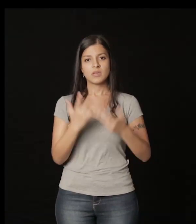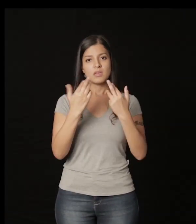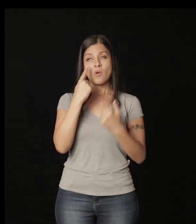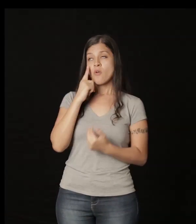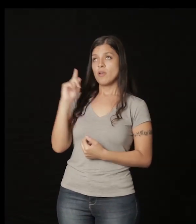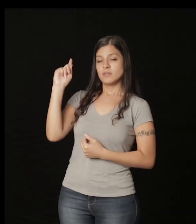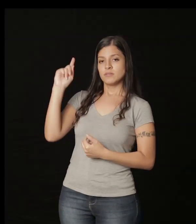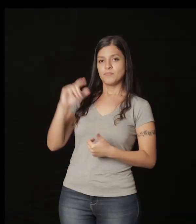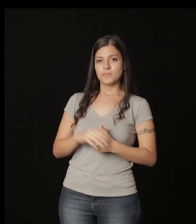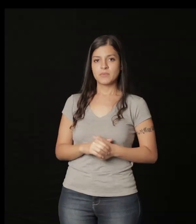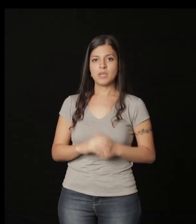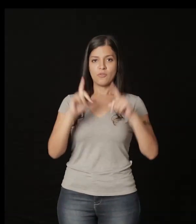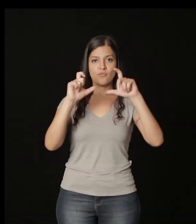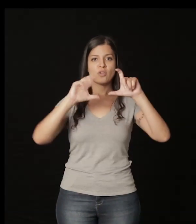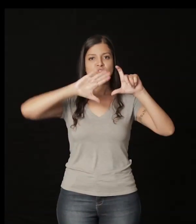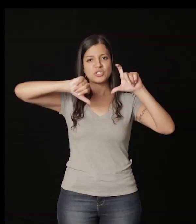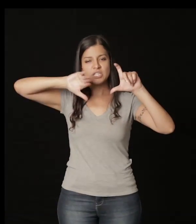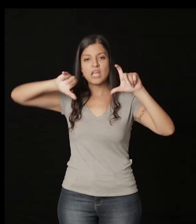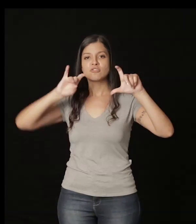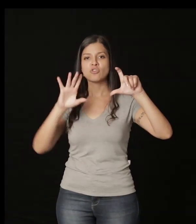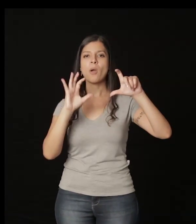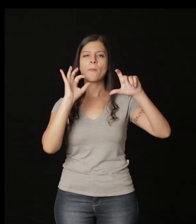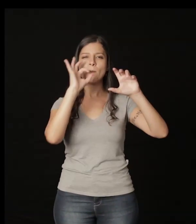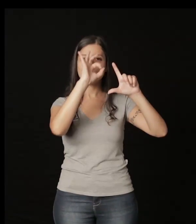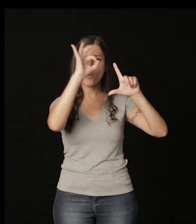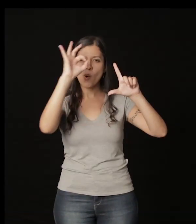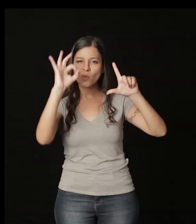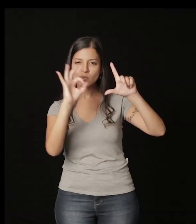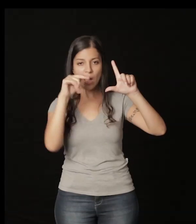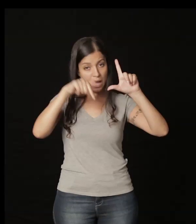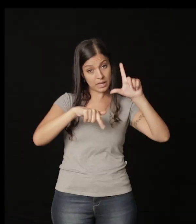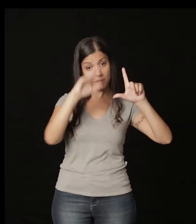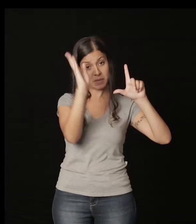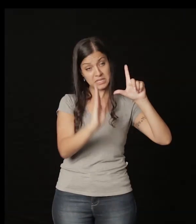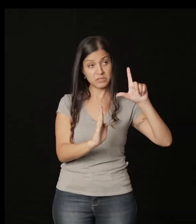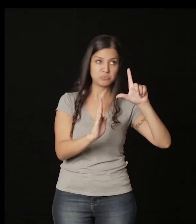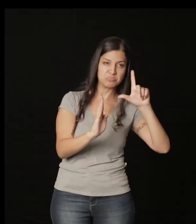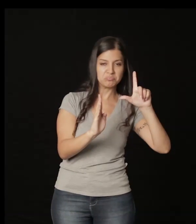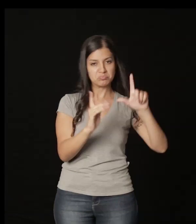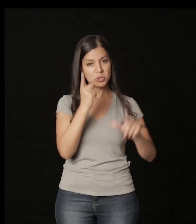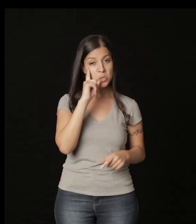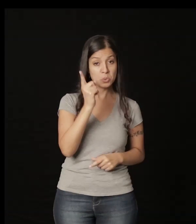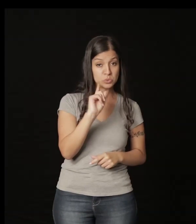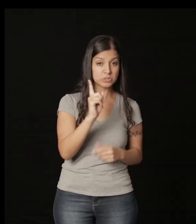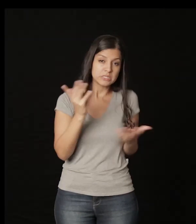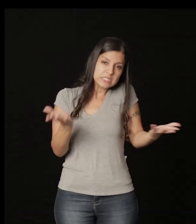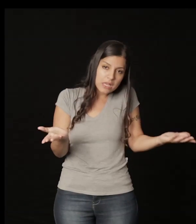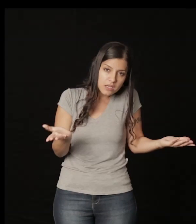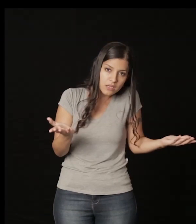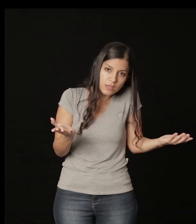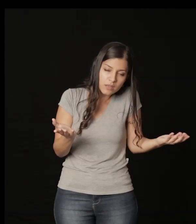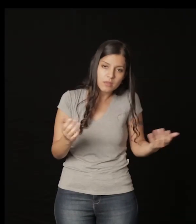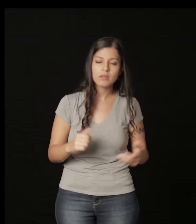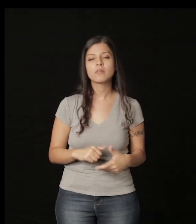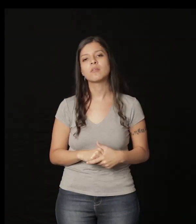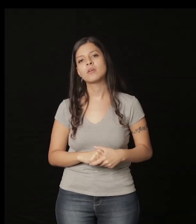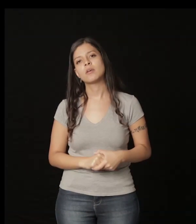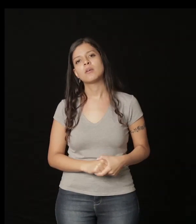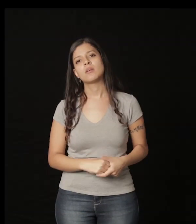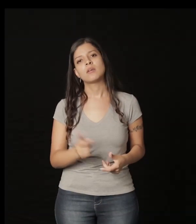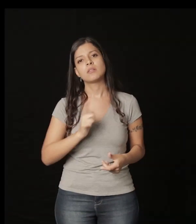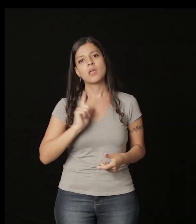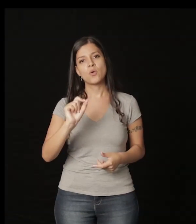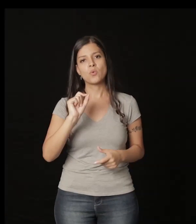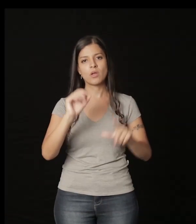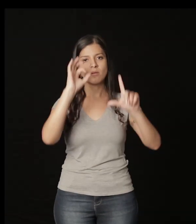like this, you see, I've taken the picture away and I've just left the dots. These dots, I don't know if you have these in Brazil, but you do.